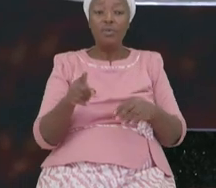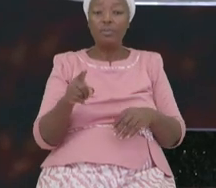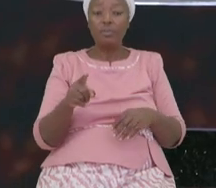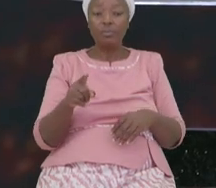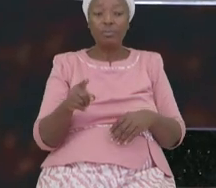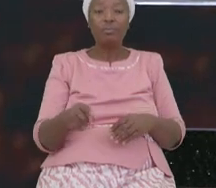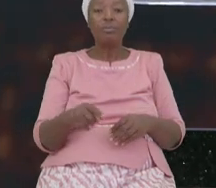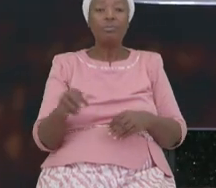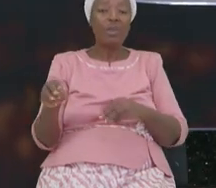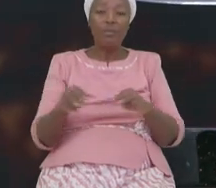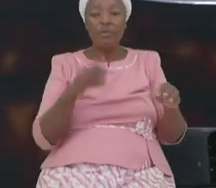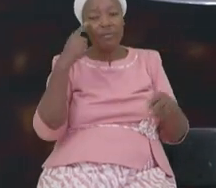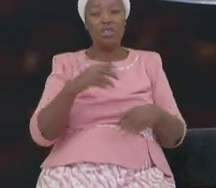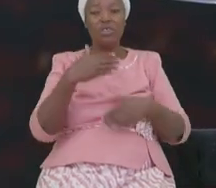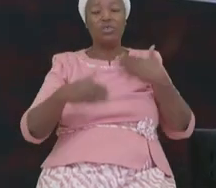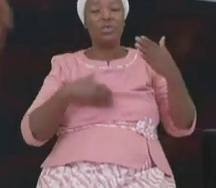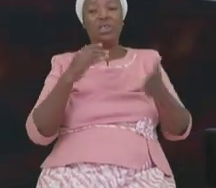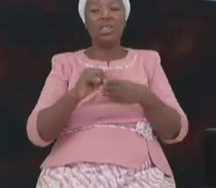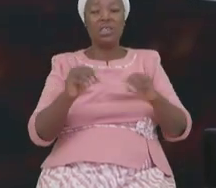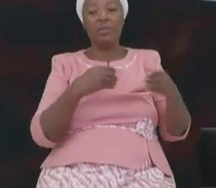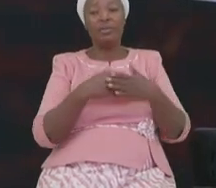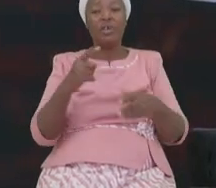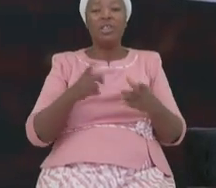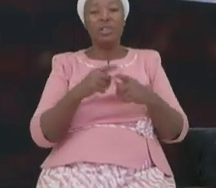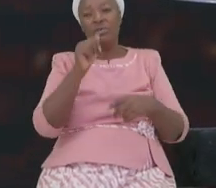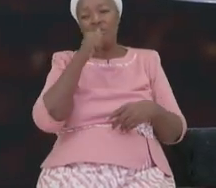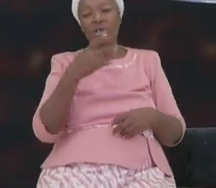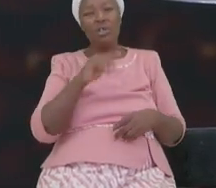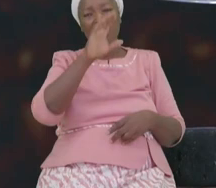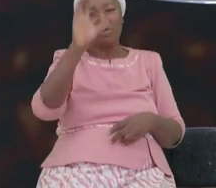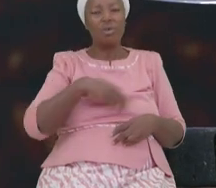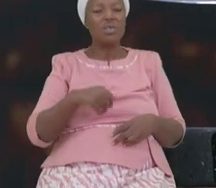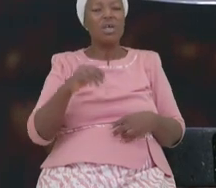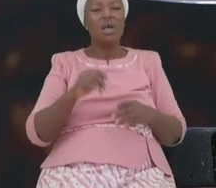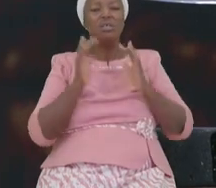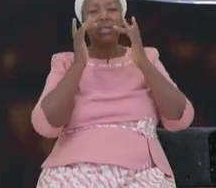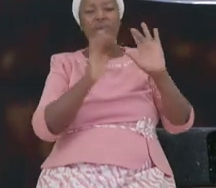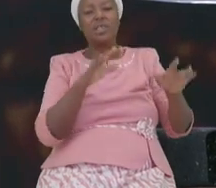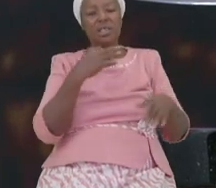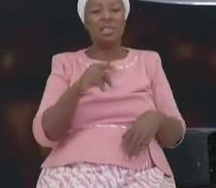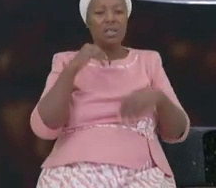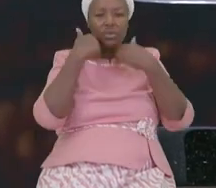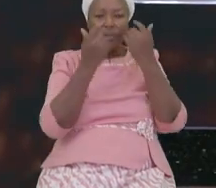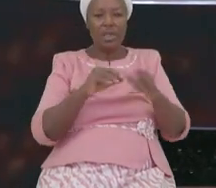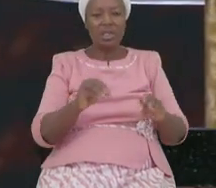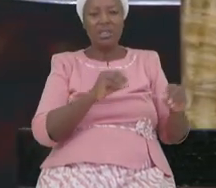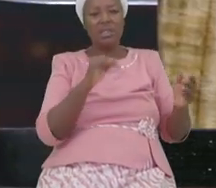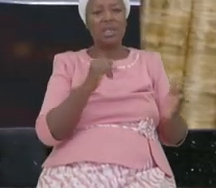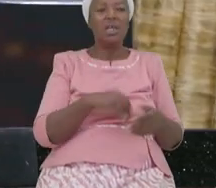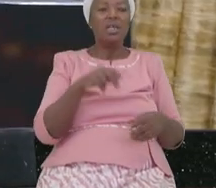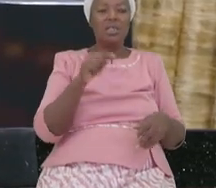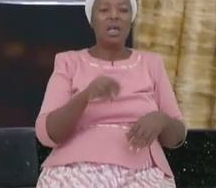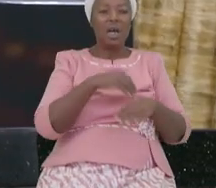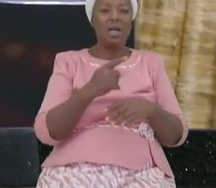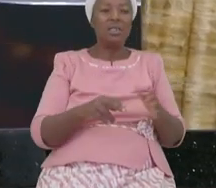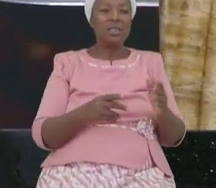set before him, he endured the cross, despising the shame, and he sat down at the right hand